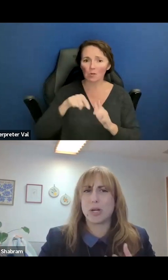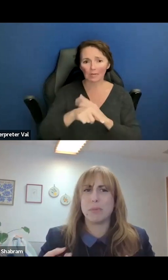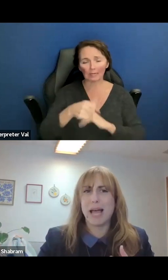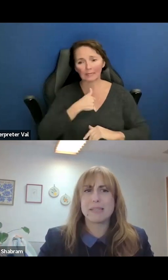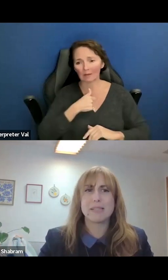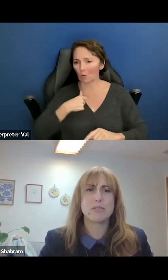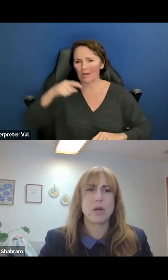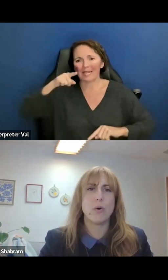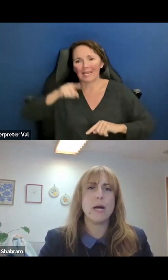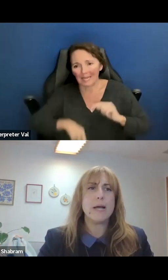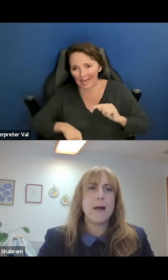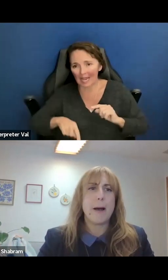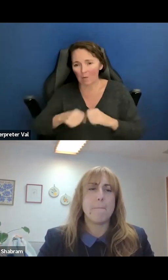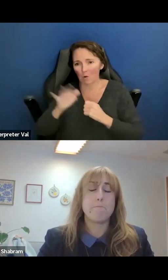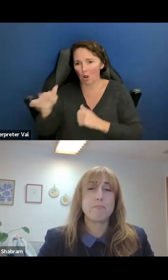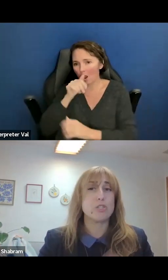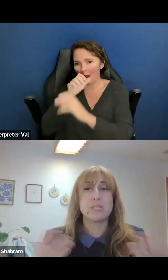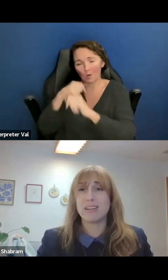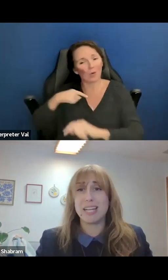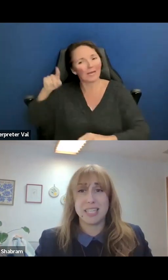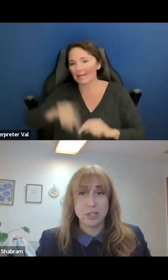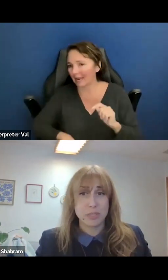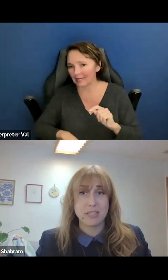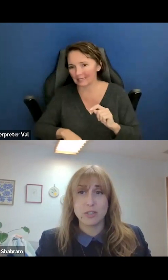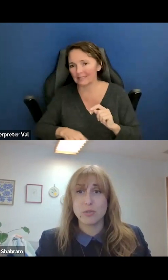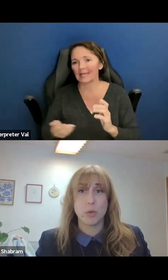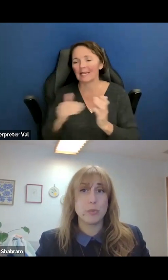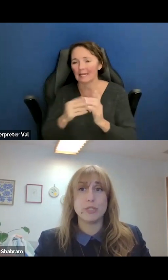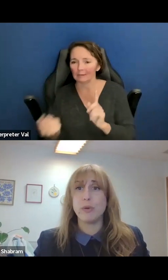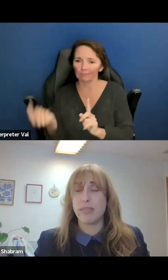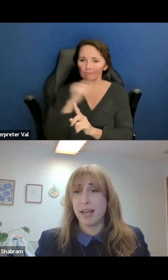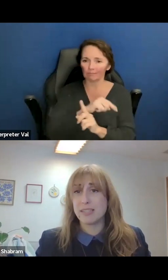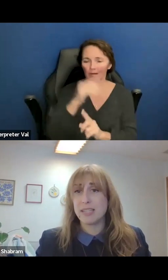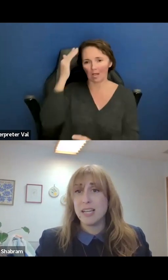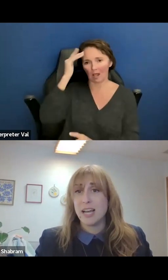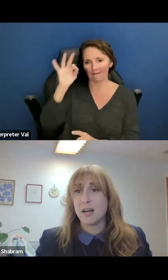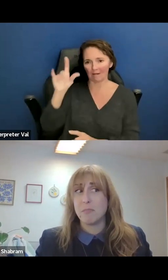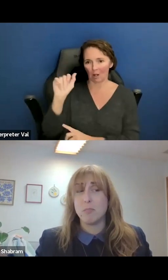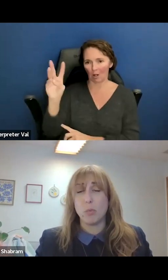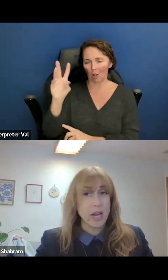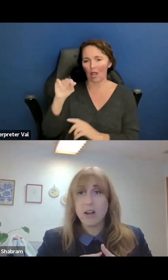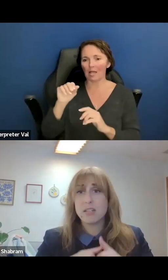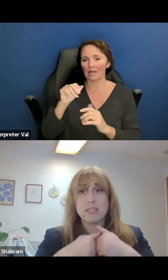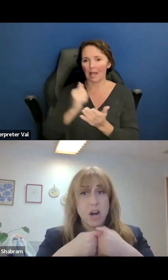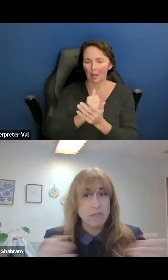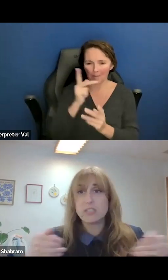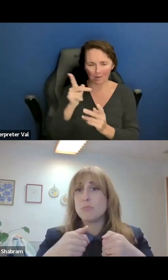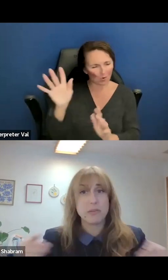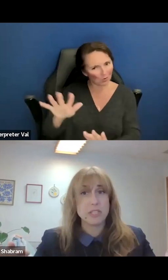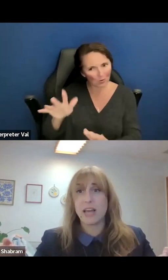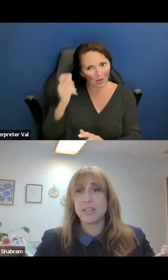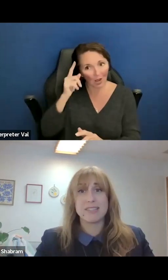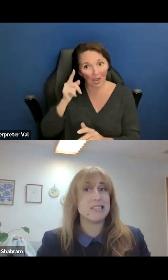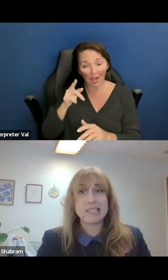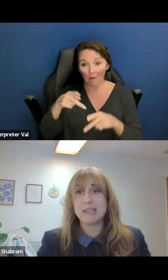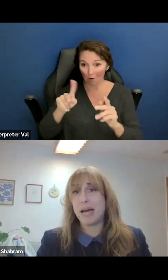make more complex. So suicidal ideation procedures, what do we do with that? We are confidential